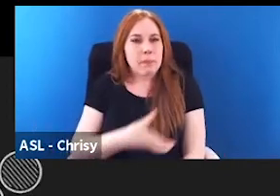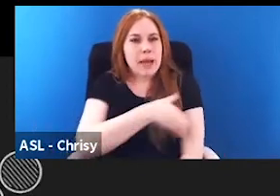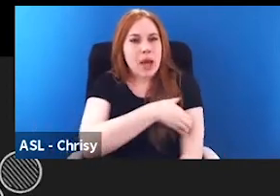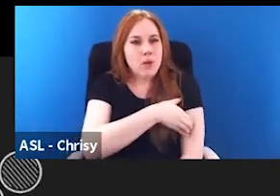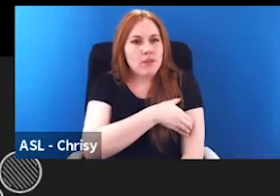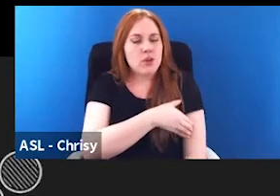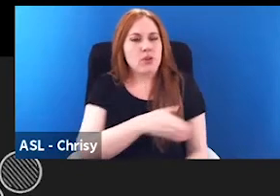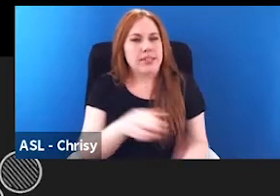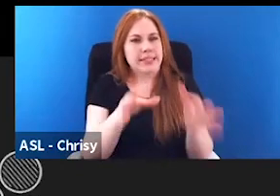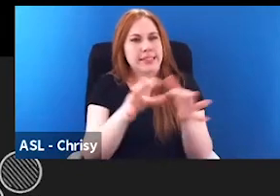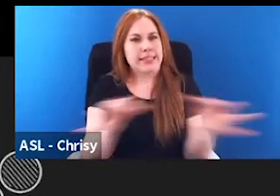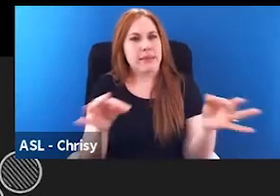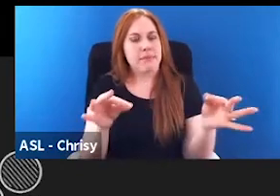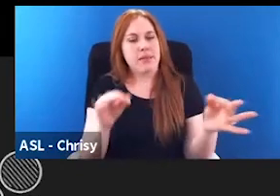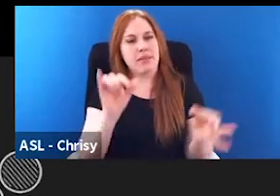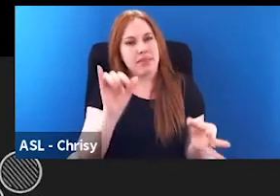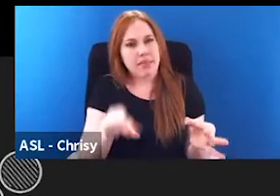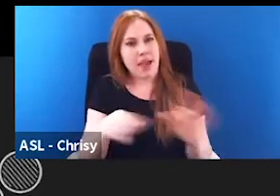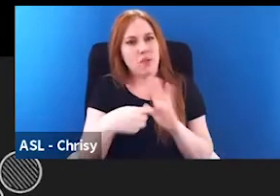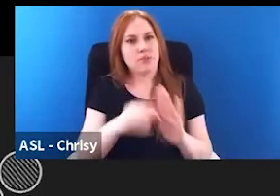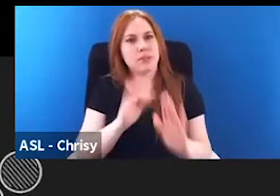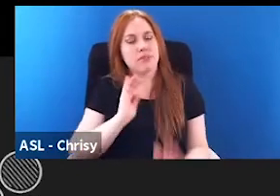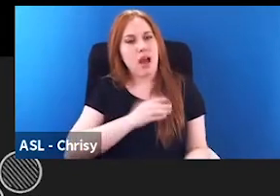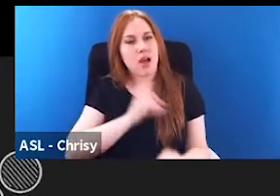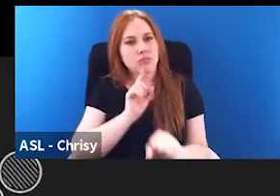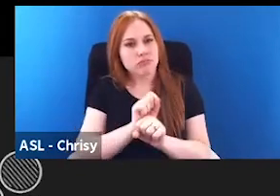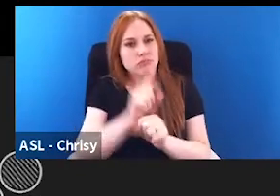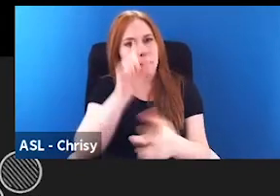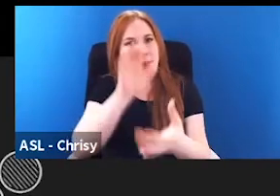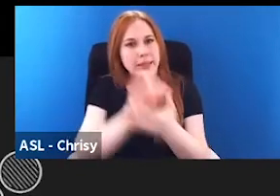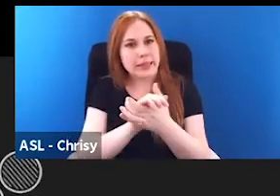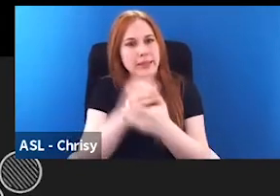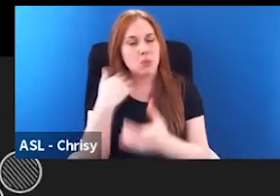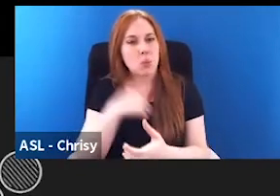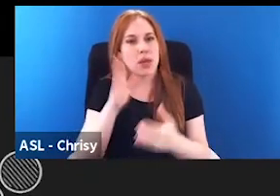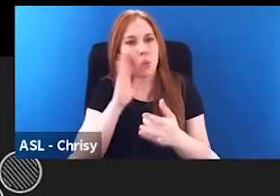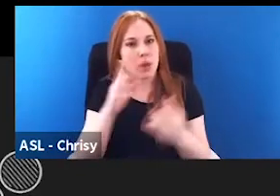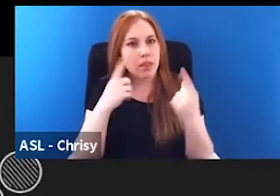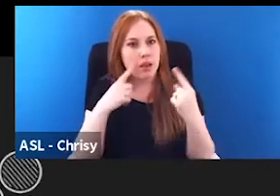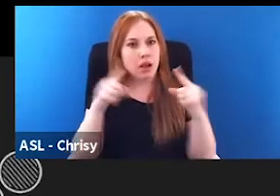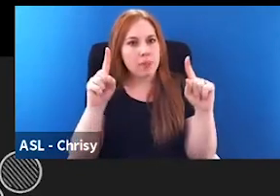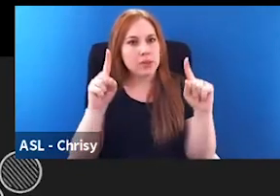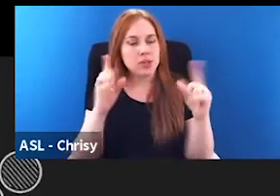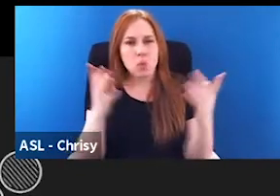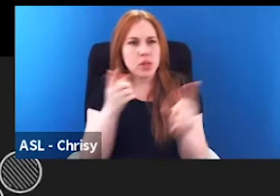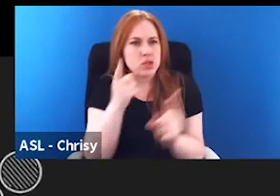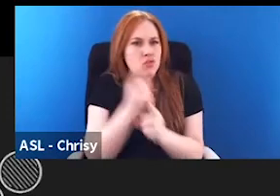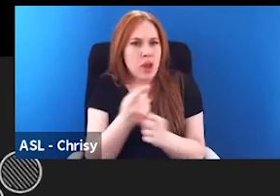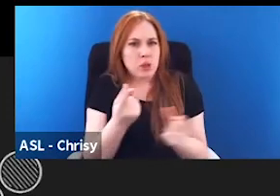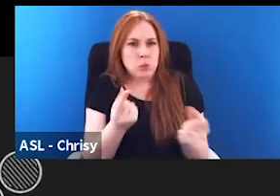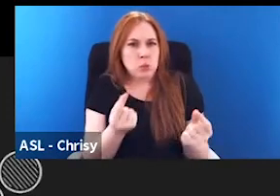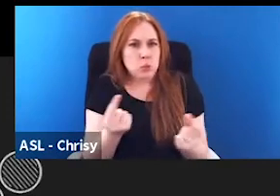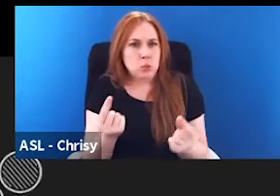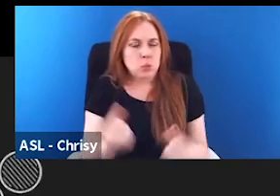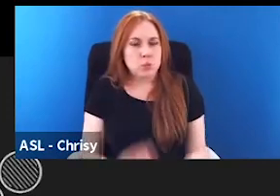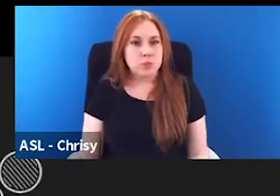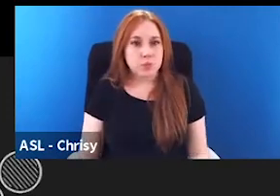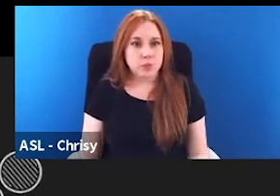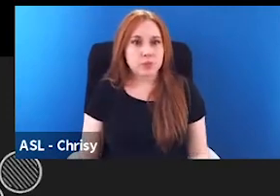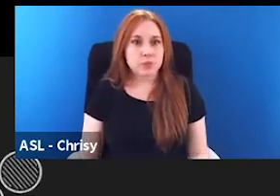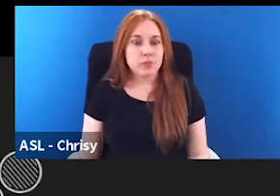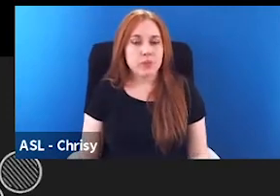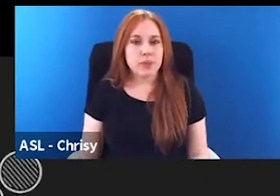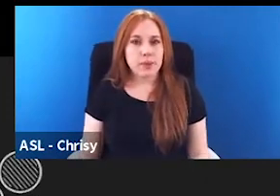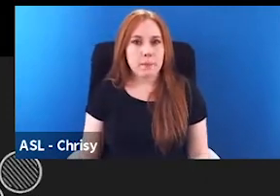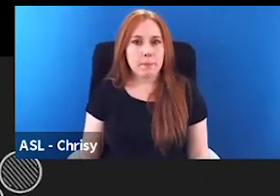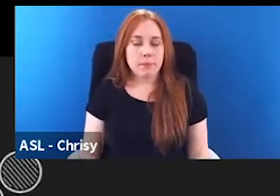a statement of what we really do believe and what we're going to accomplish and what is the right thing to do. And to